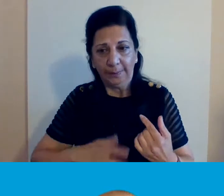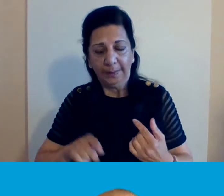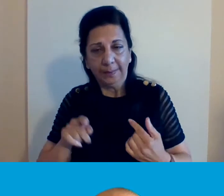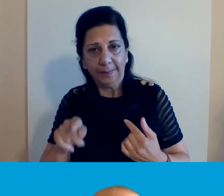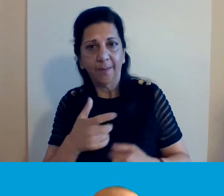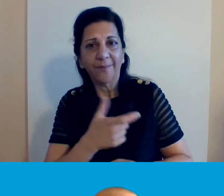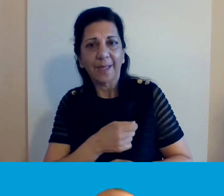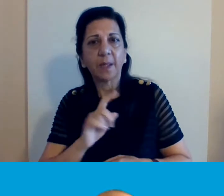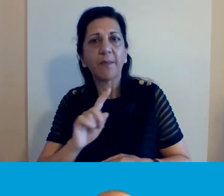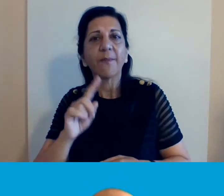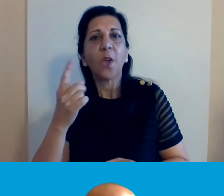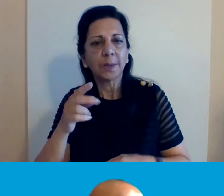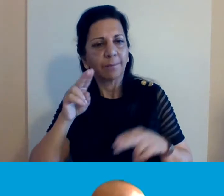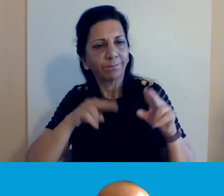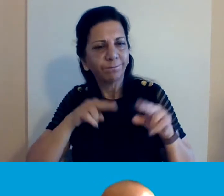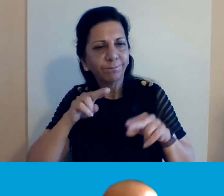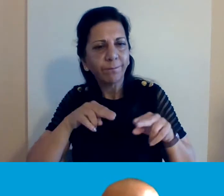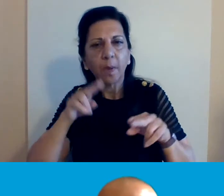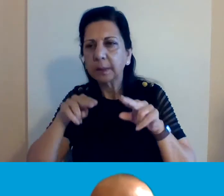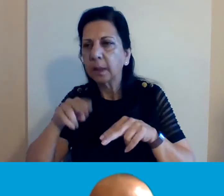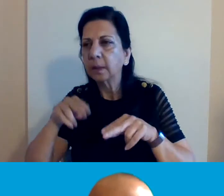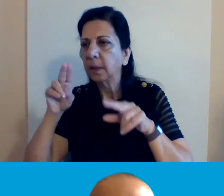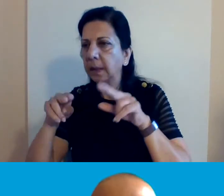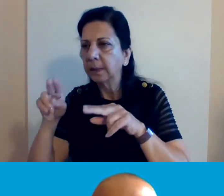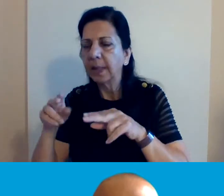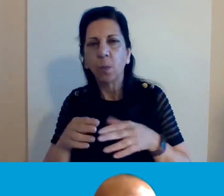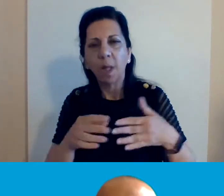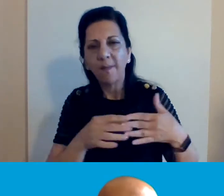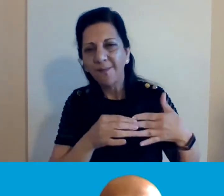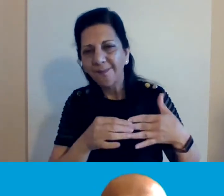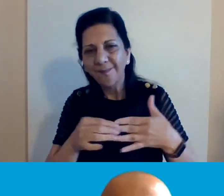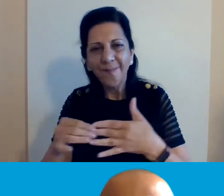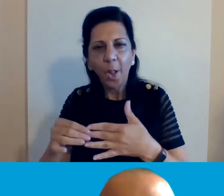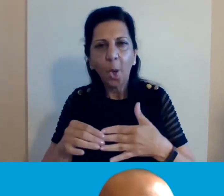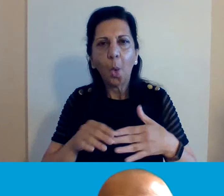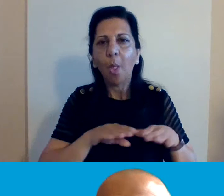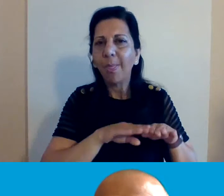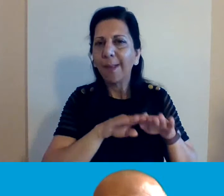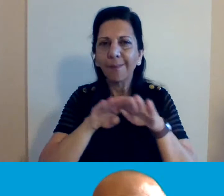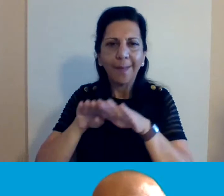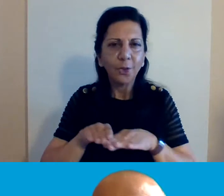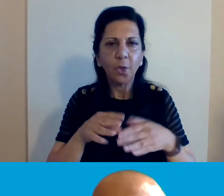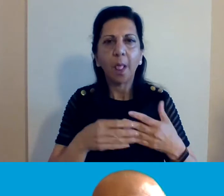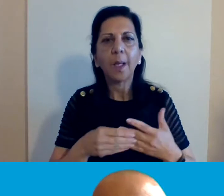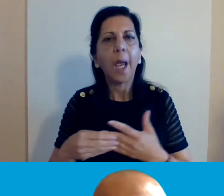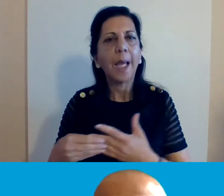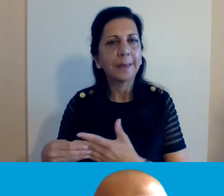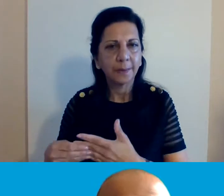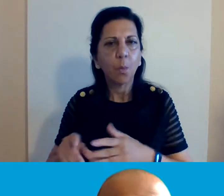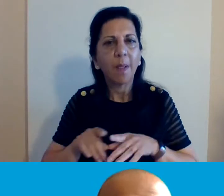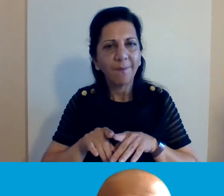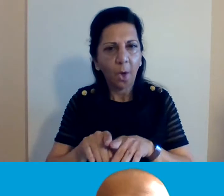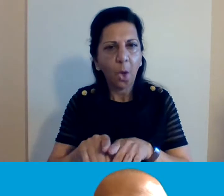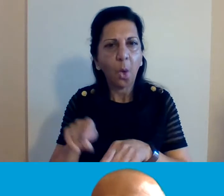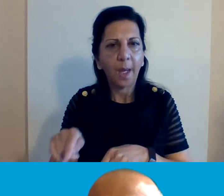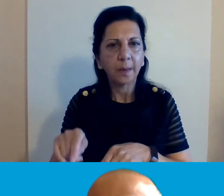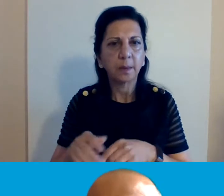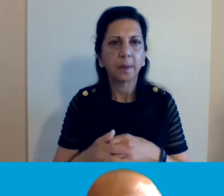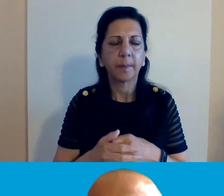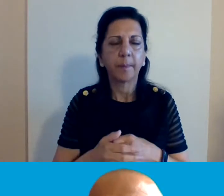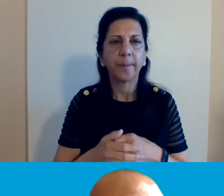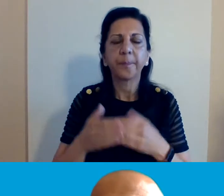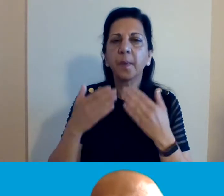and at what stage, and we will follow that national guidance. Thank you. Thank you for the helpful